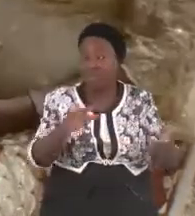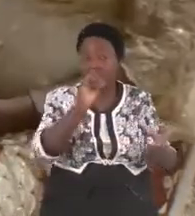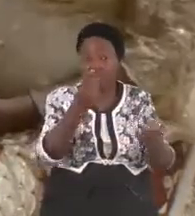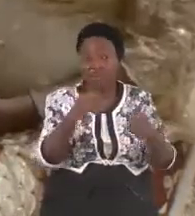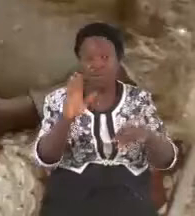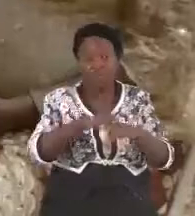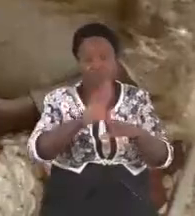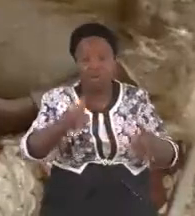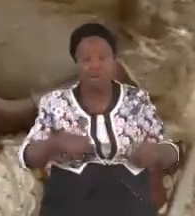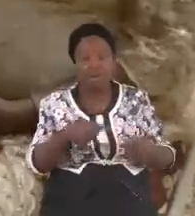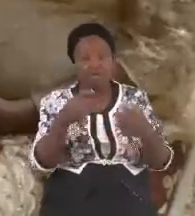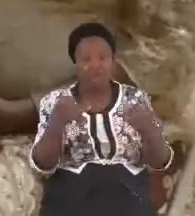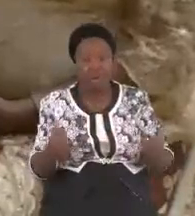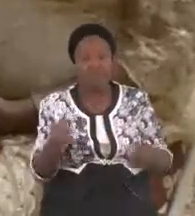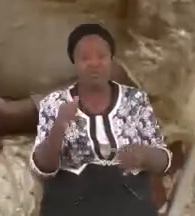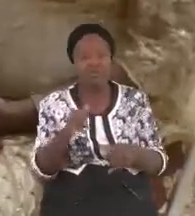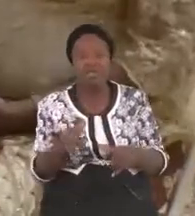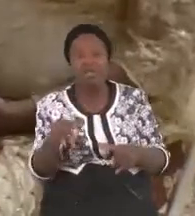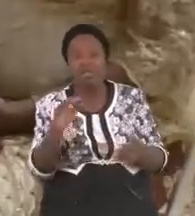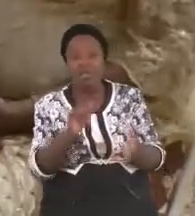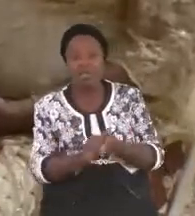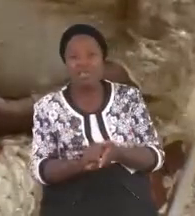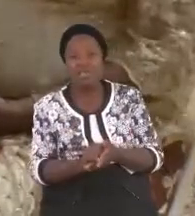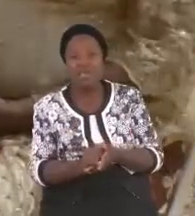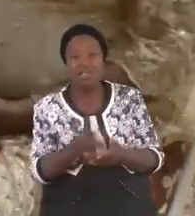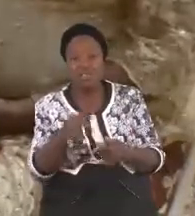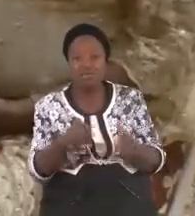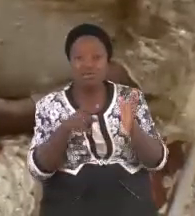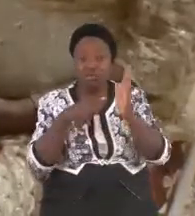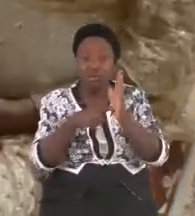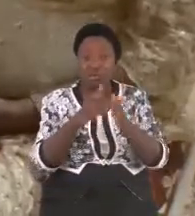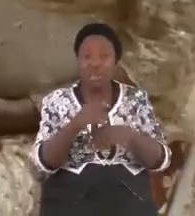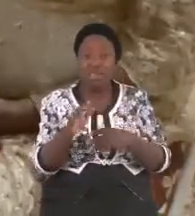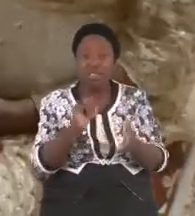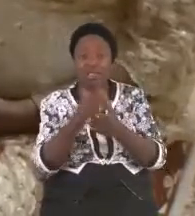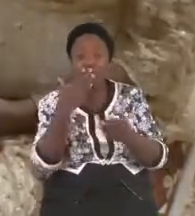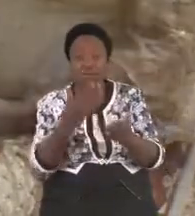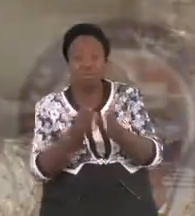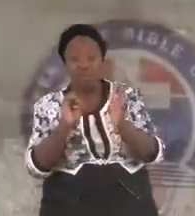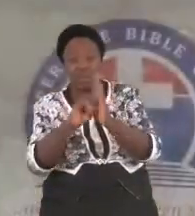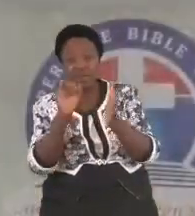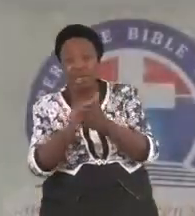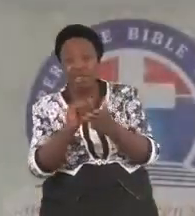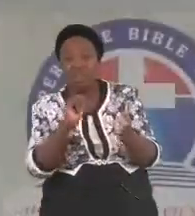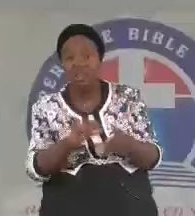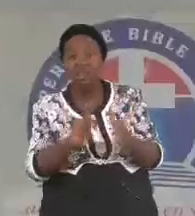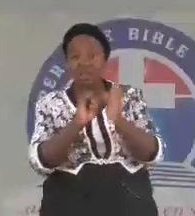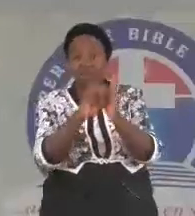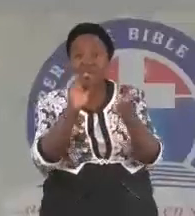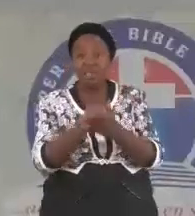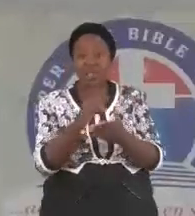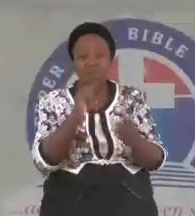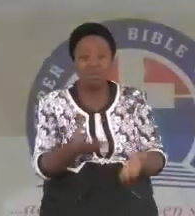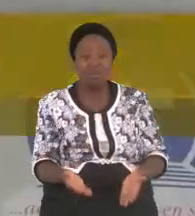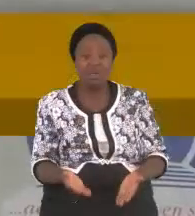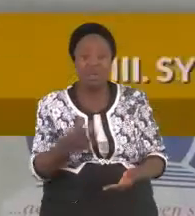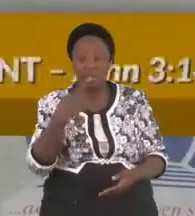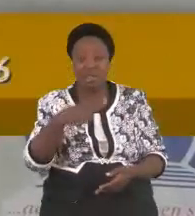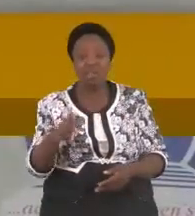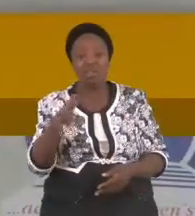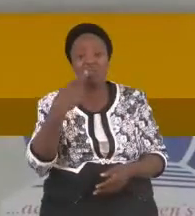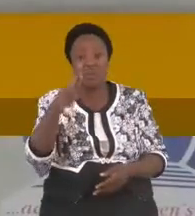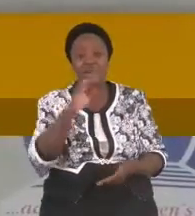way. That thing symbolized by that serpent that was lifted up, and all their sicknesses, all their